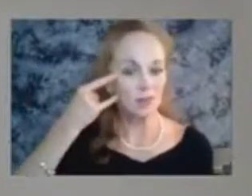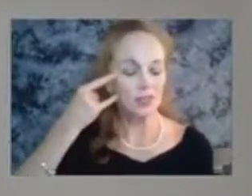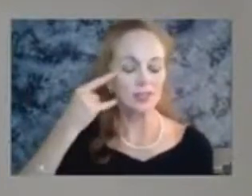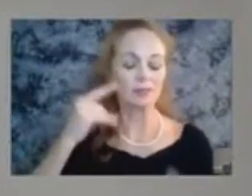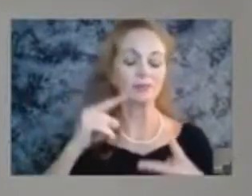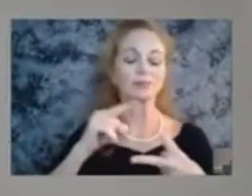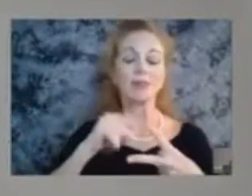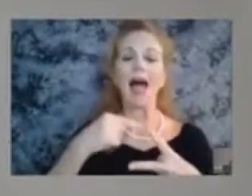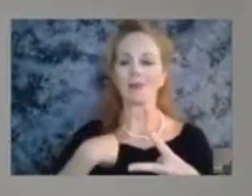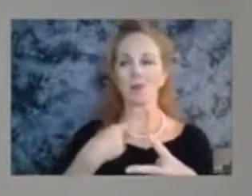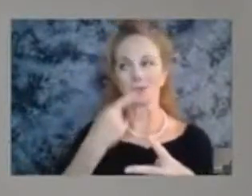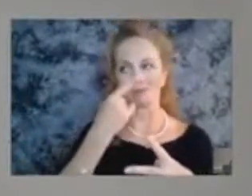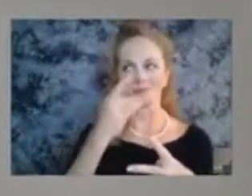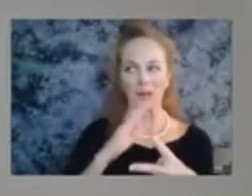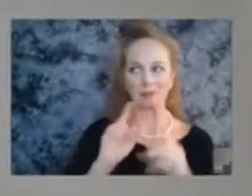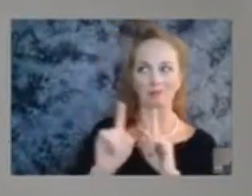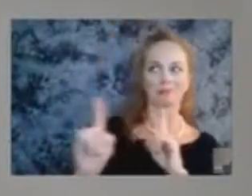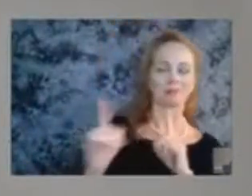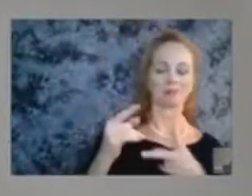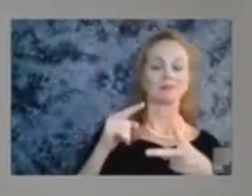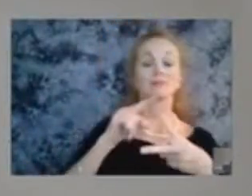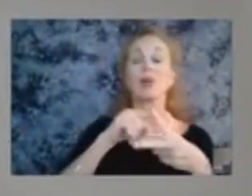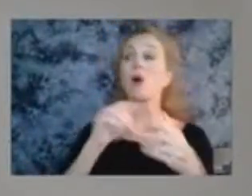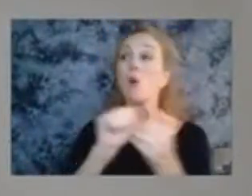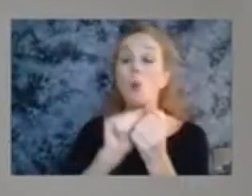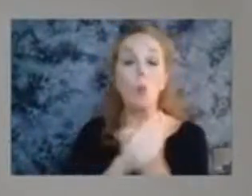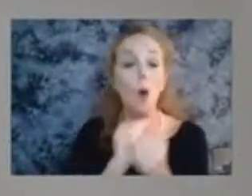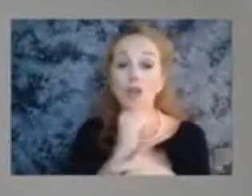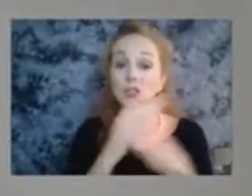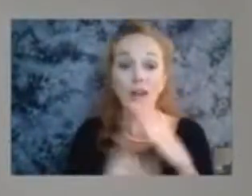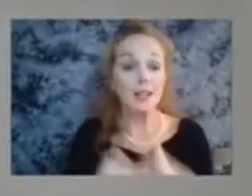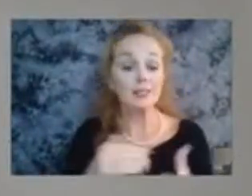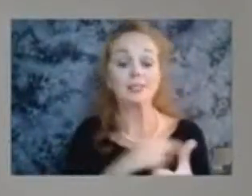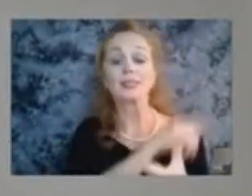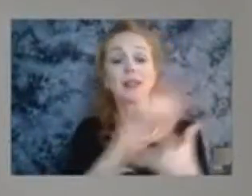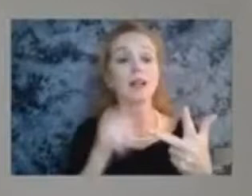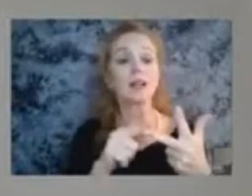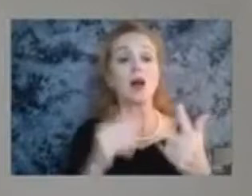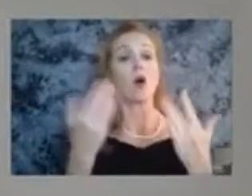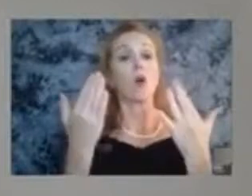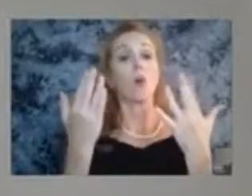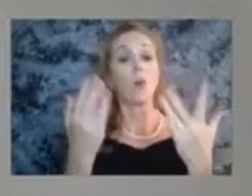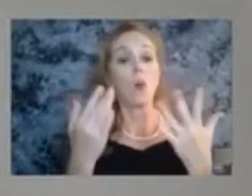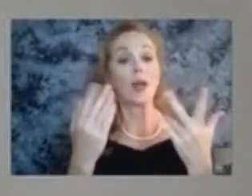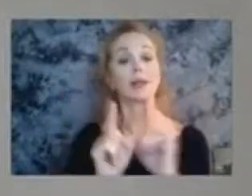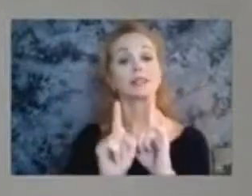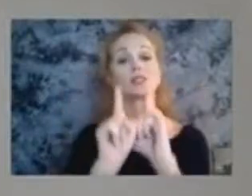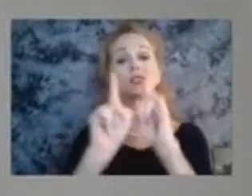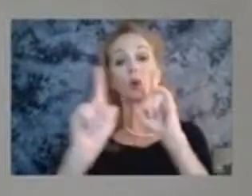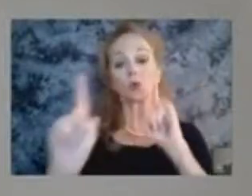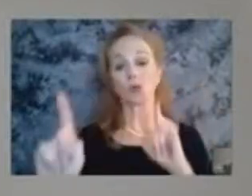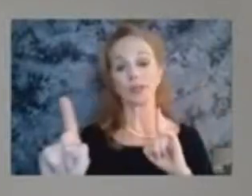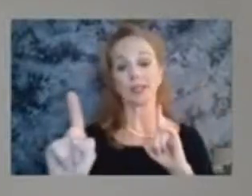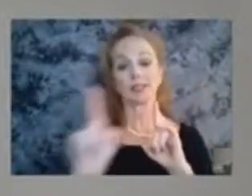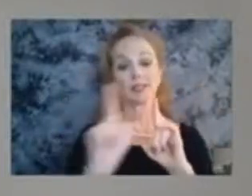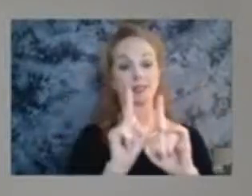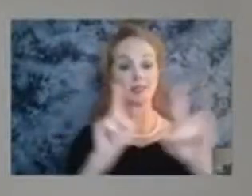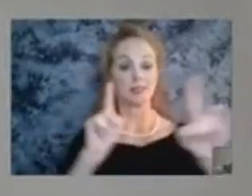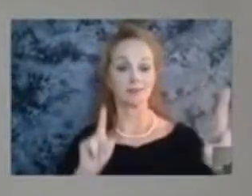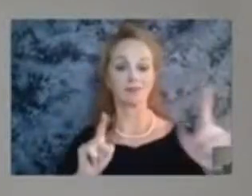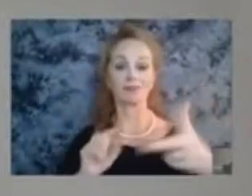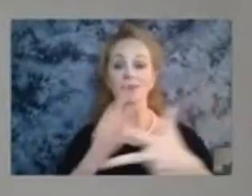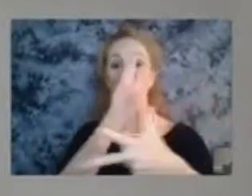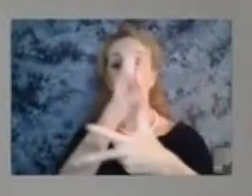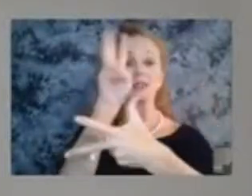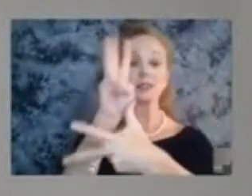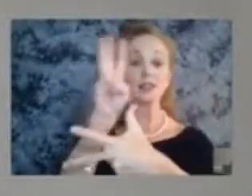away. Wash your hands, and wait and socially distance. So thank you for that question, sir.